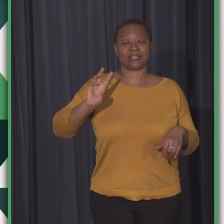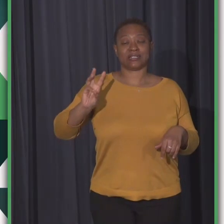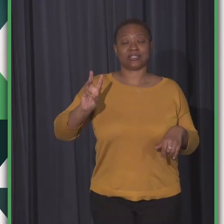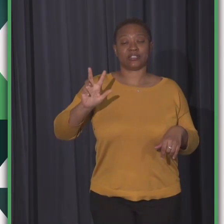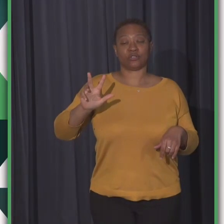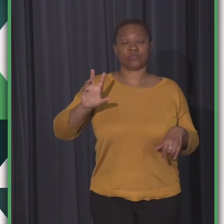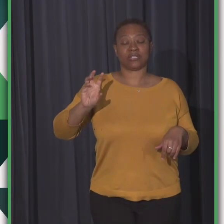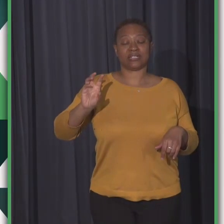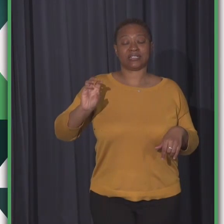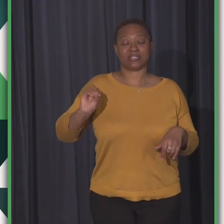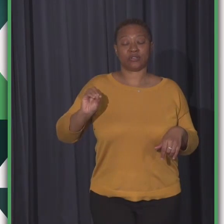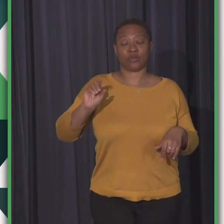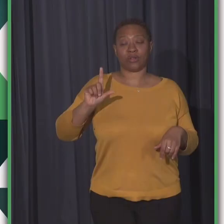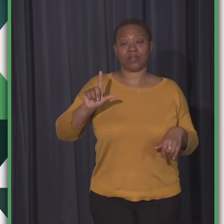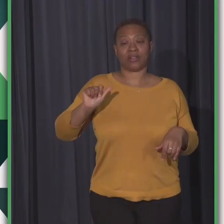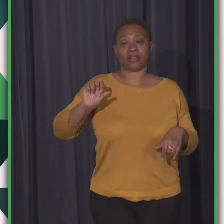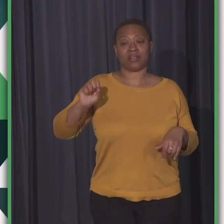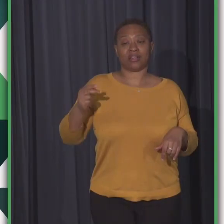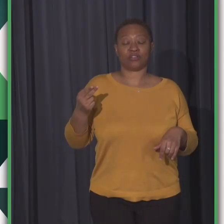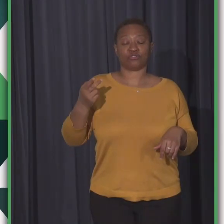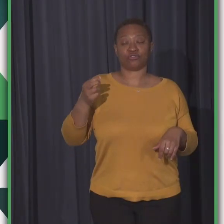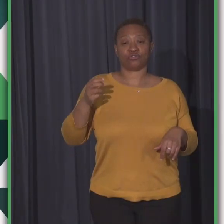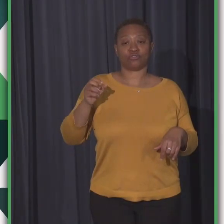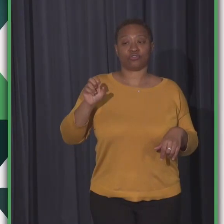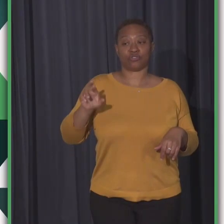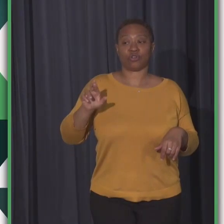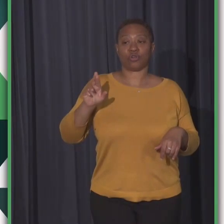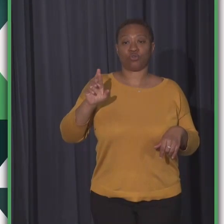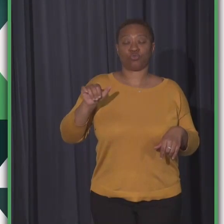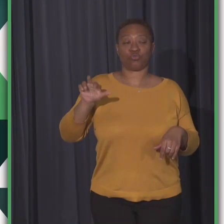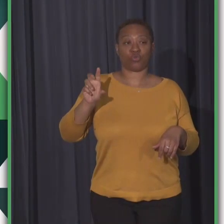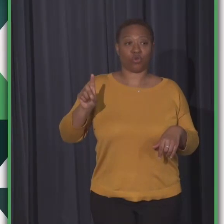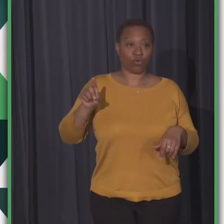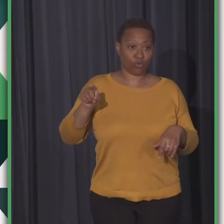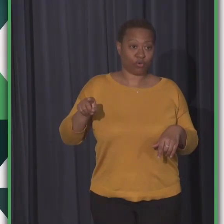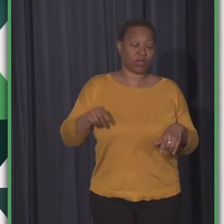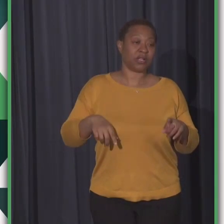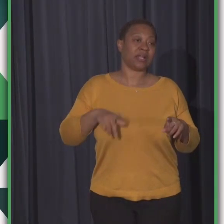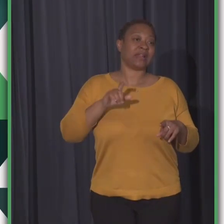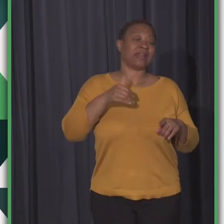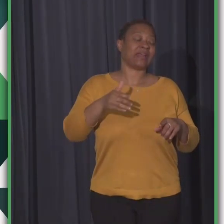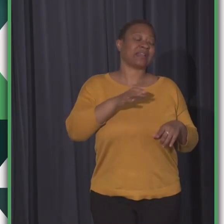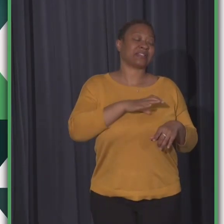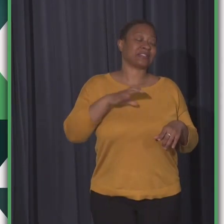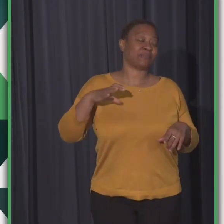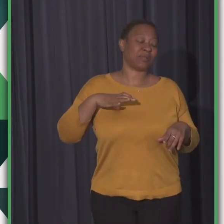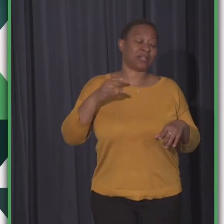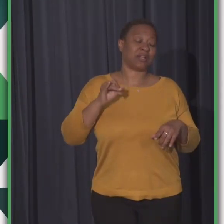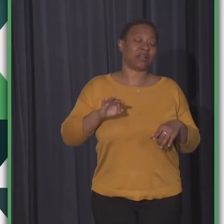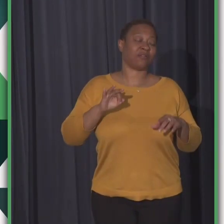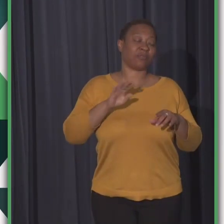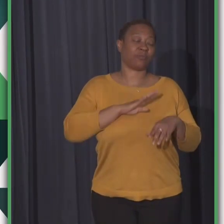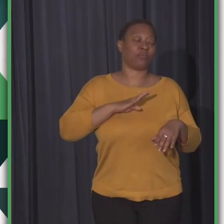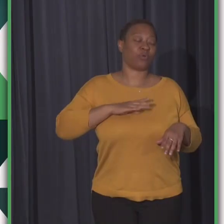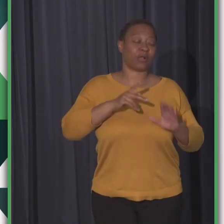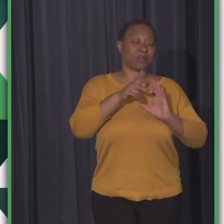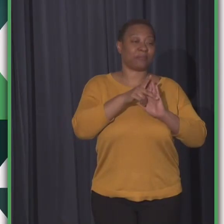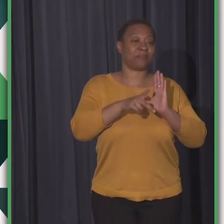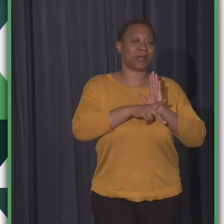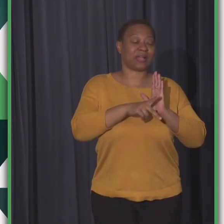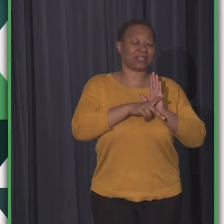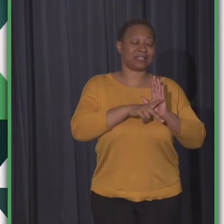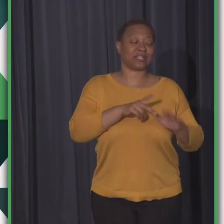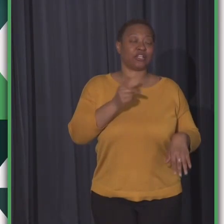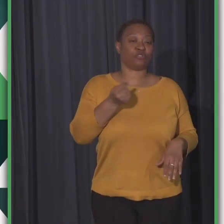16630 Lasher Road in Detroit. The next committee meeting of the board is the Policy Committee, which will be meeting Tuesday,